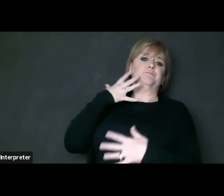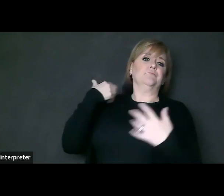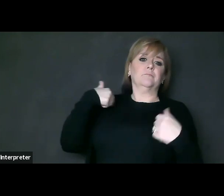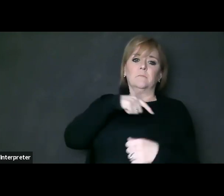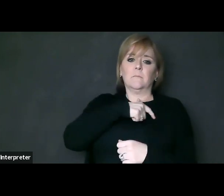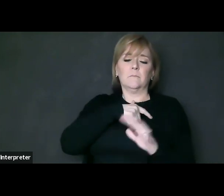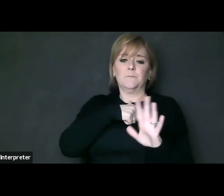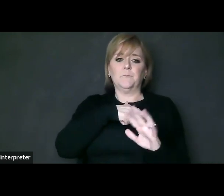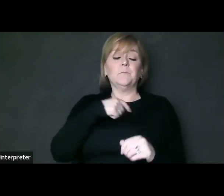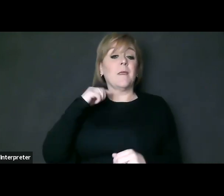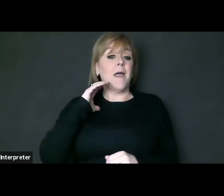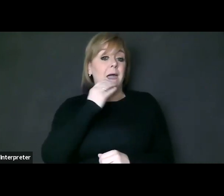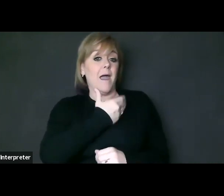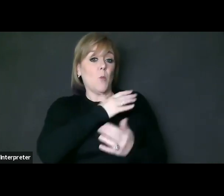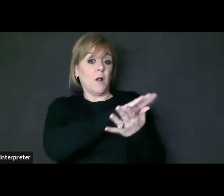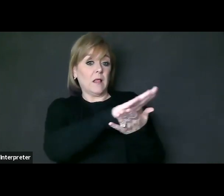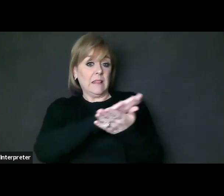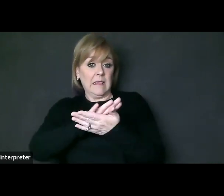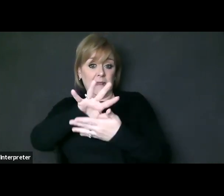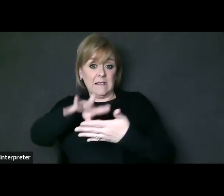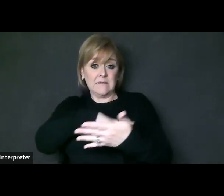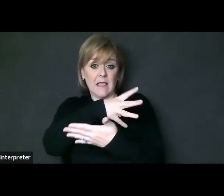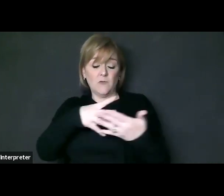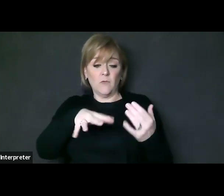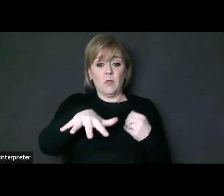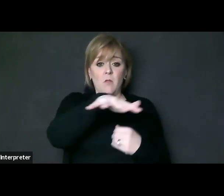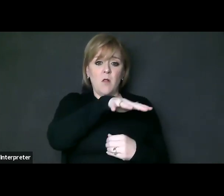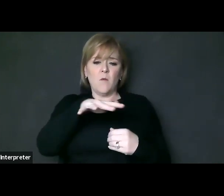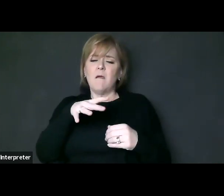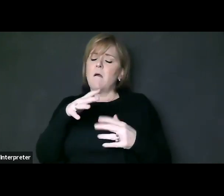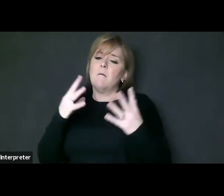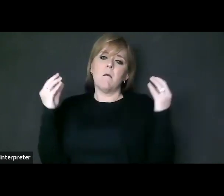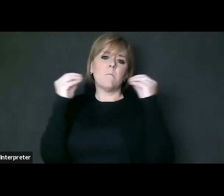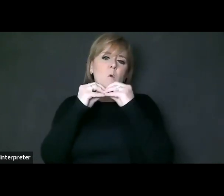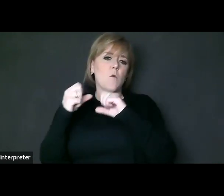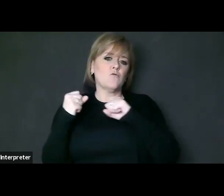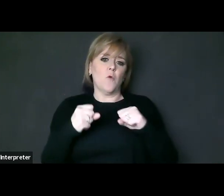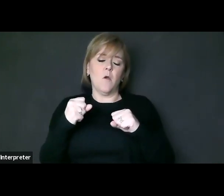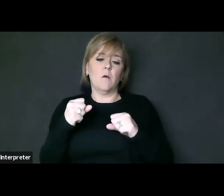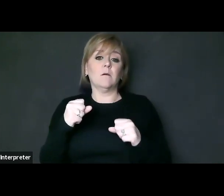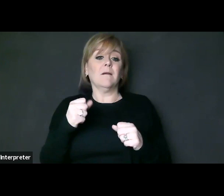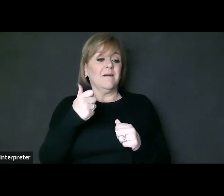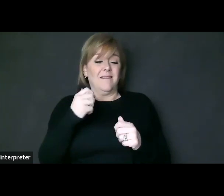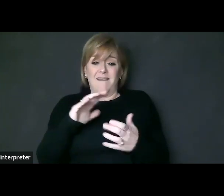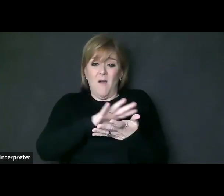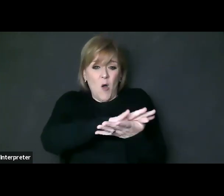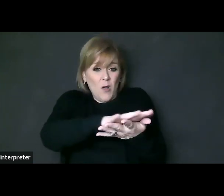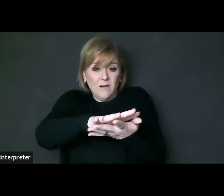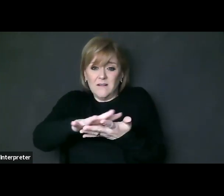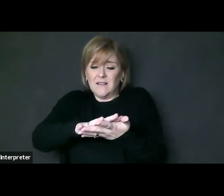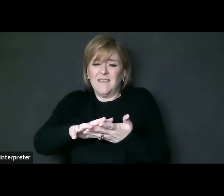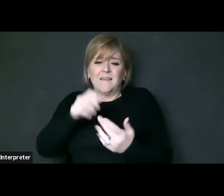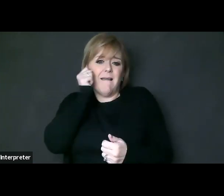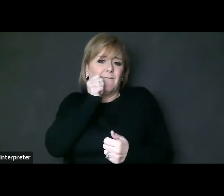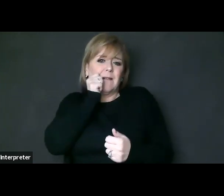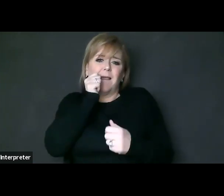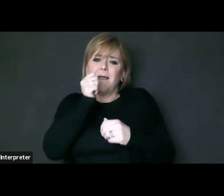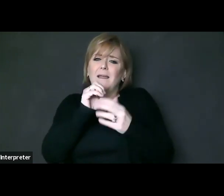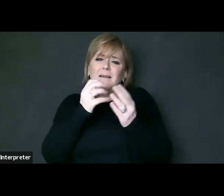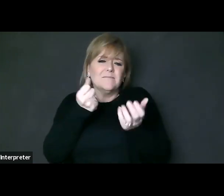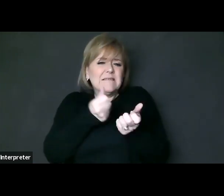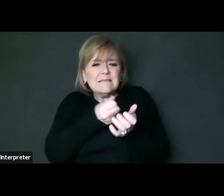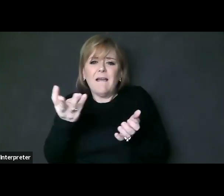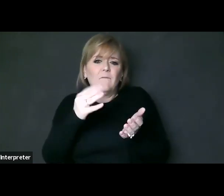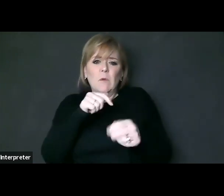enhanced cleaning schedule around the station. All high-touch surfaces in the station are cleaned several times a shift with a SARS-CoV-2